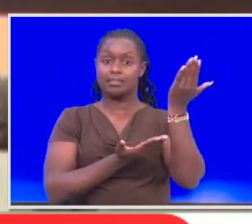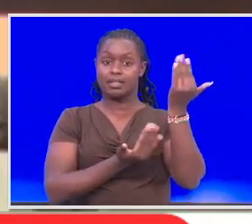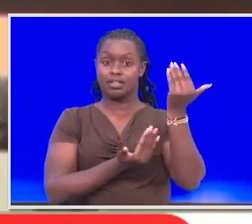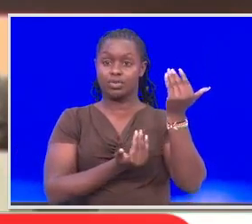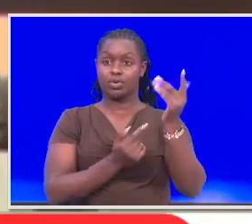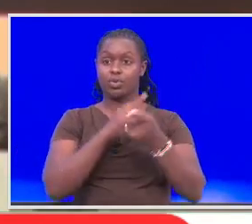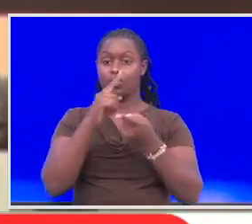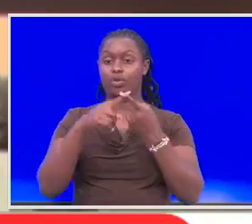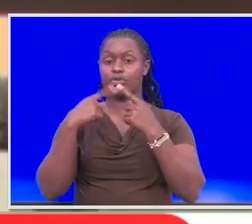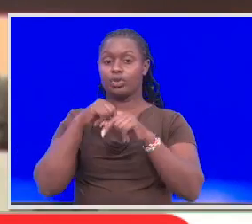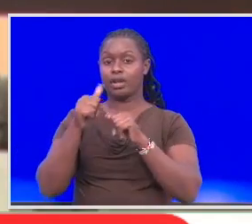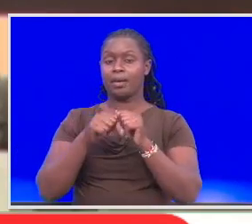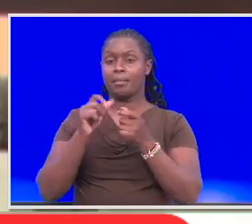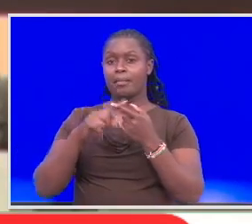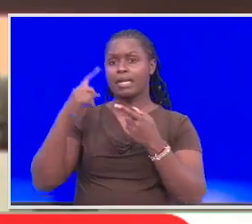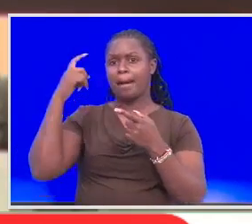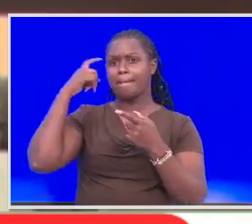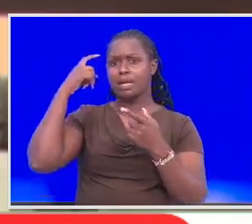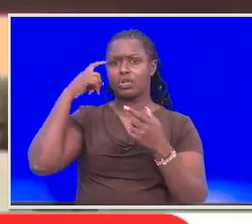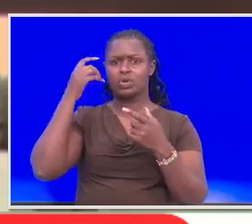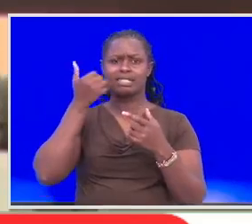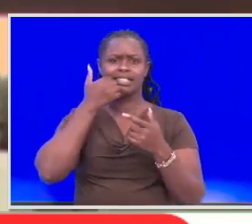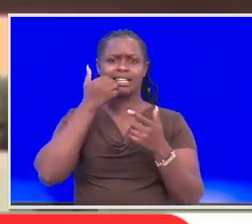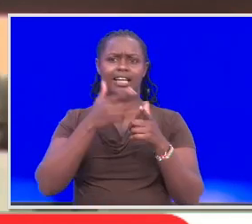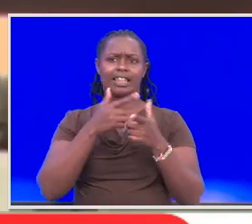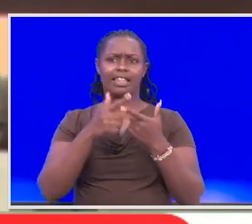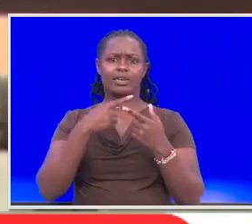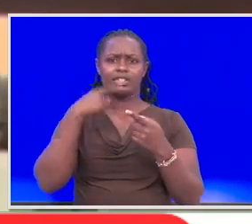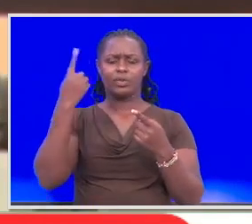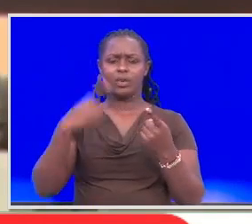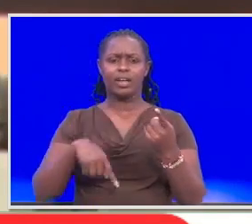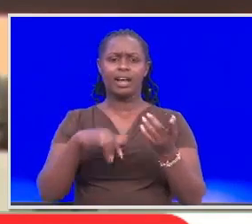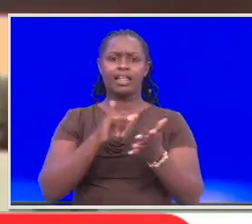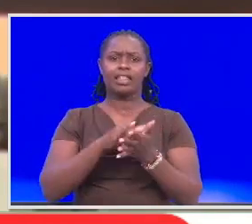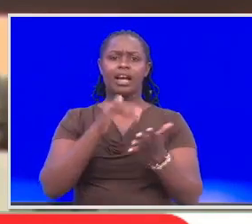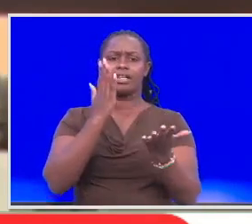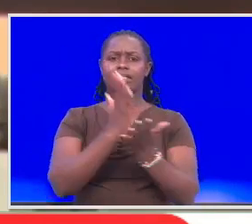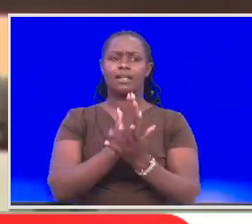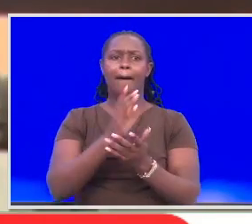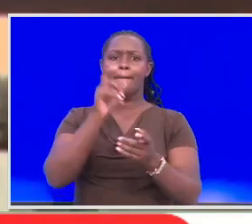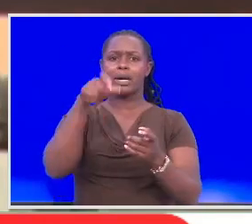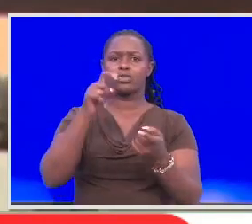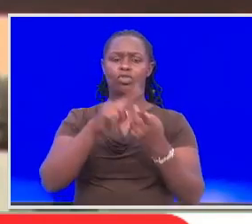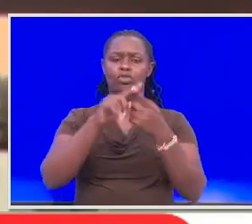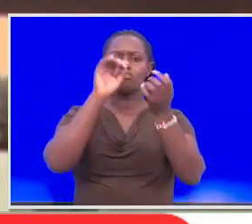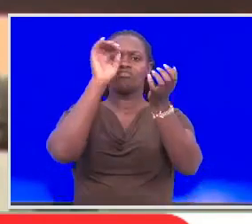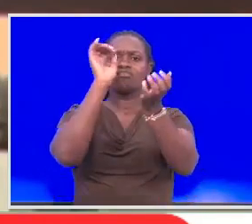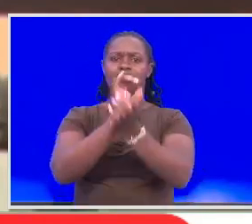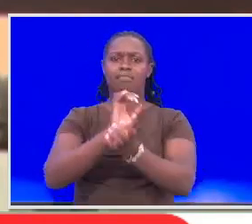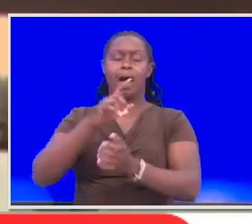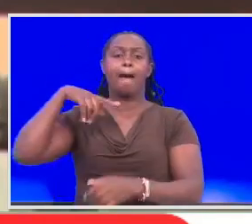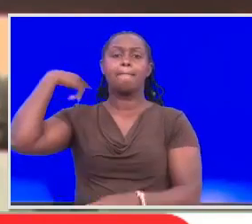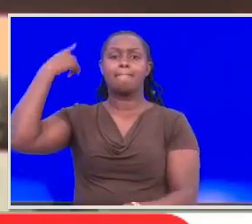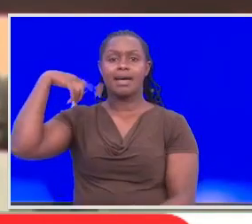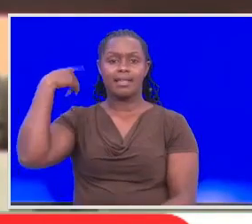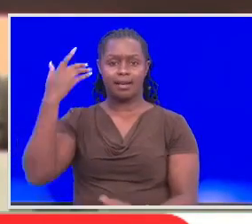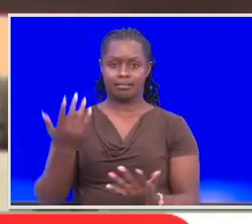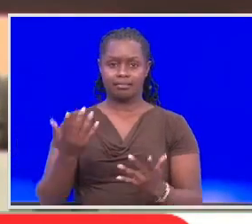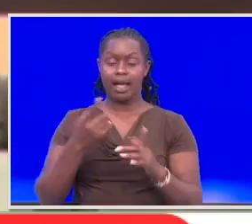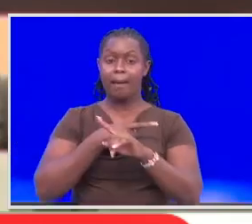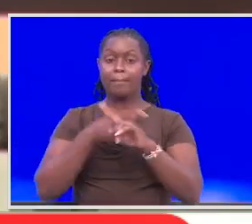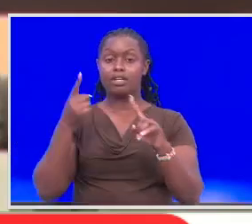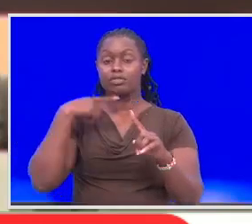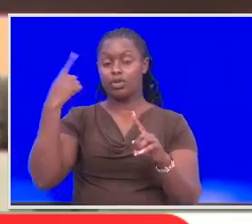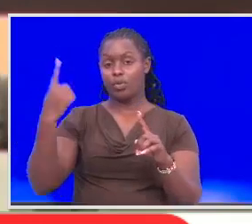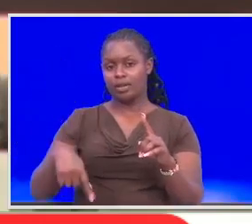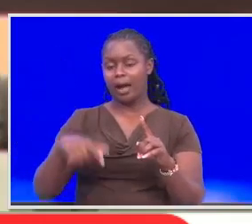you talk of mental illness, you expect someone to be is chained down, is being taken to Madare. But now here we're saying someone in looking well